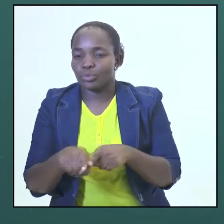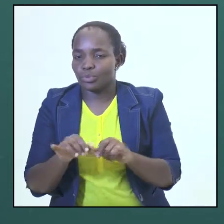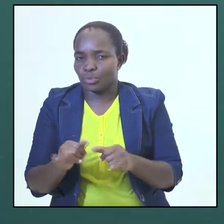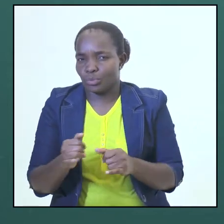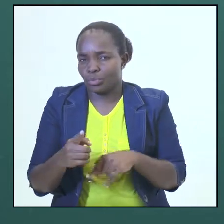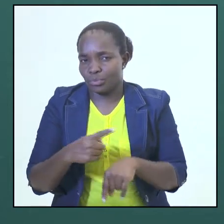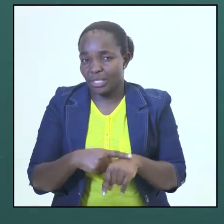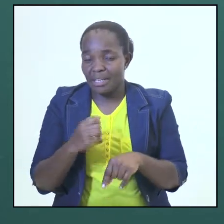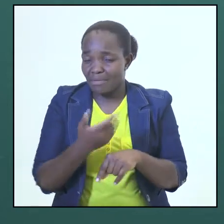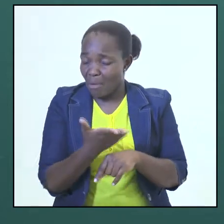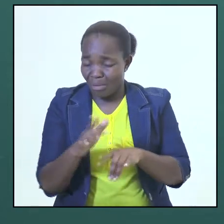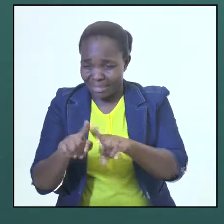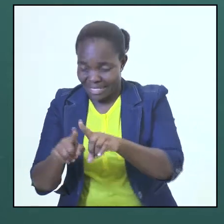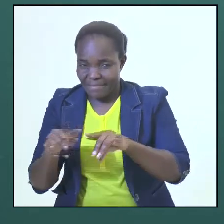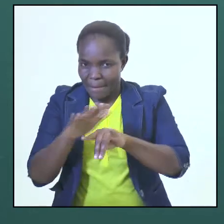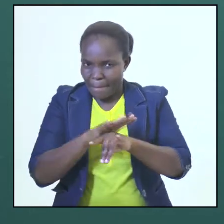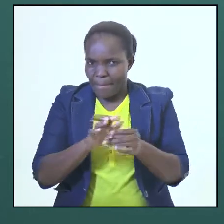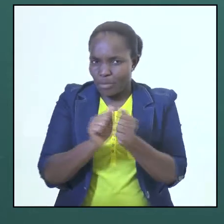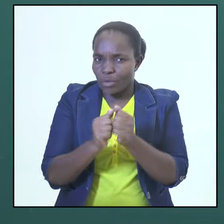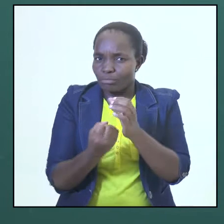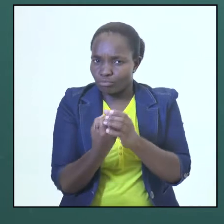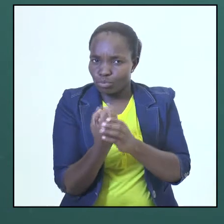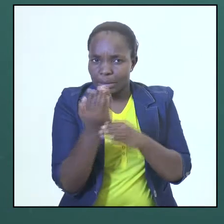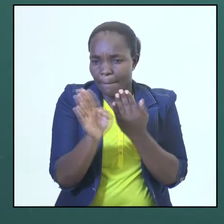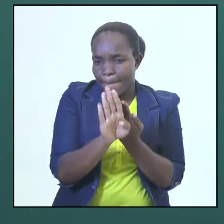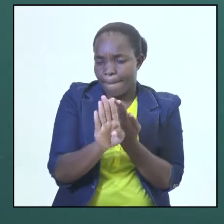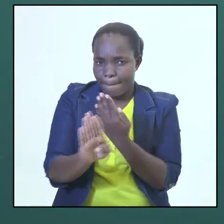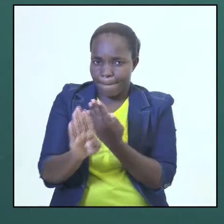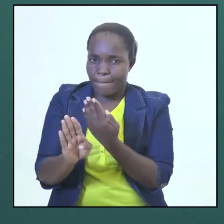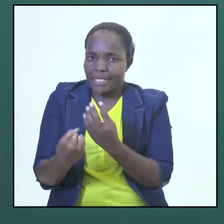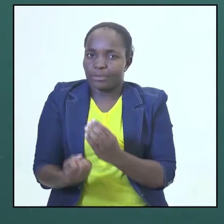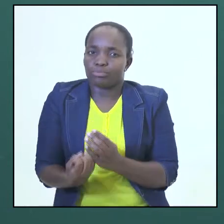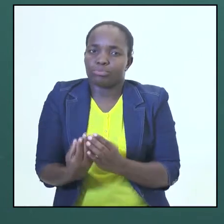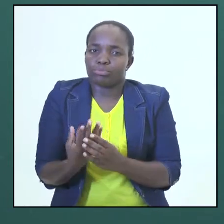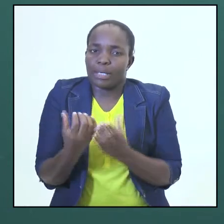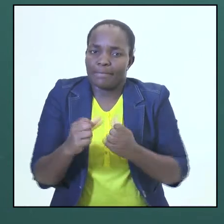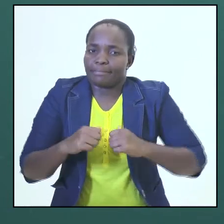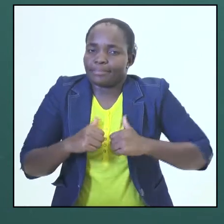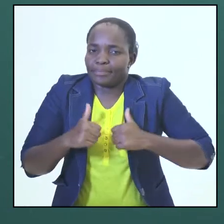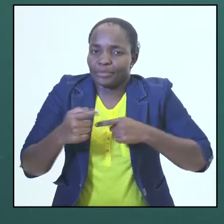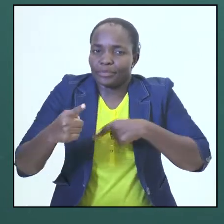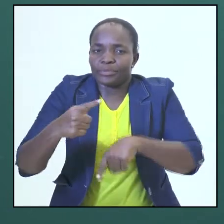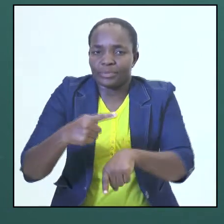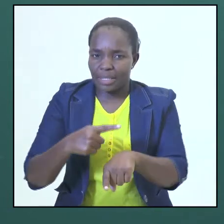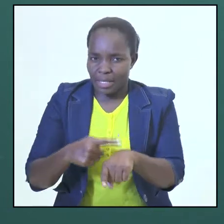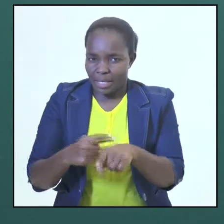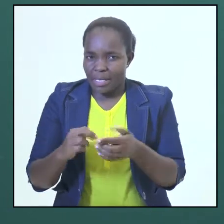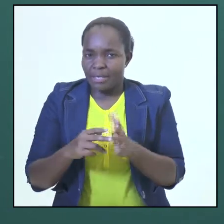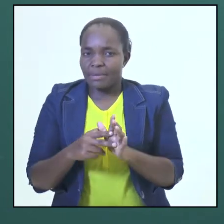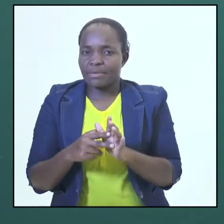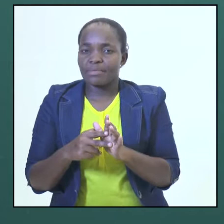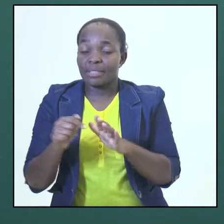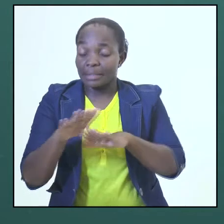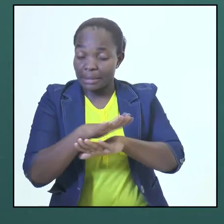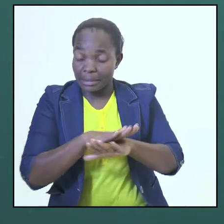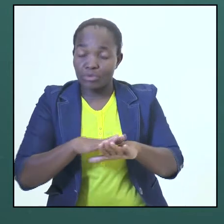the different species of animals and plants in our country so they can all survive and be healthy, then it means the biodiversity of the